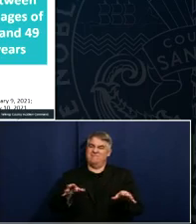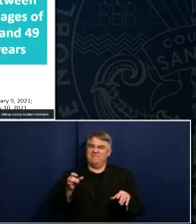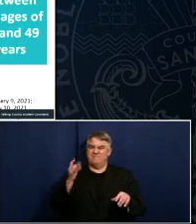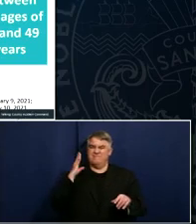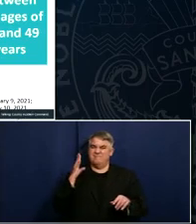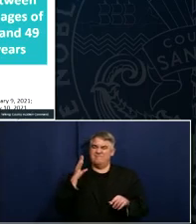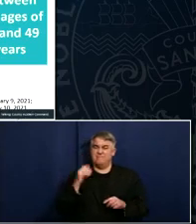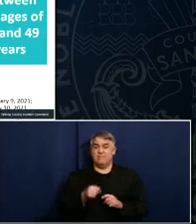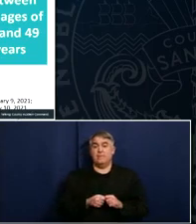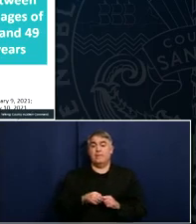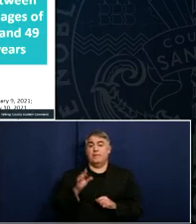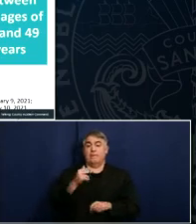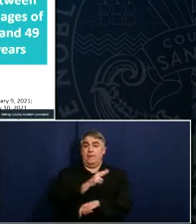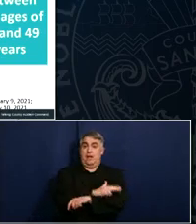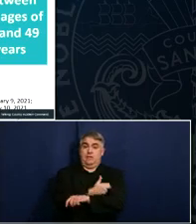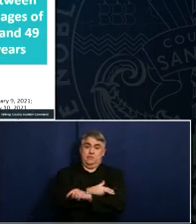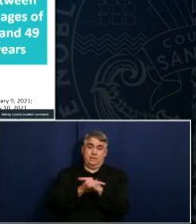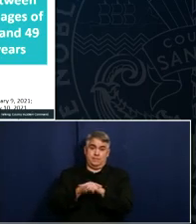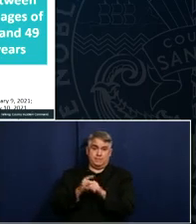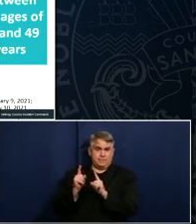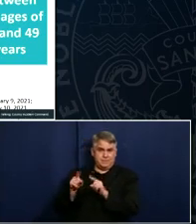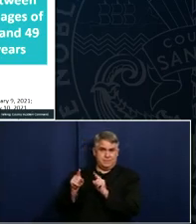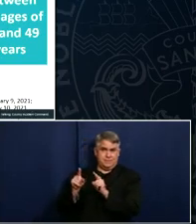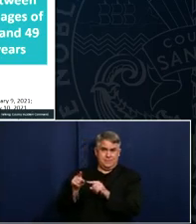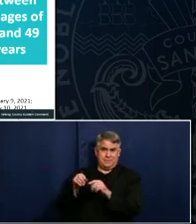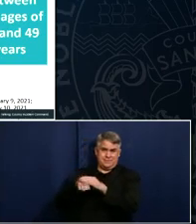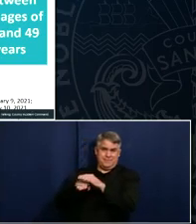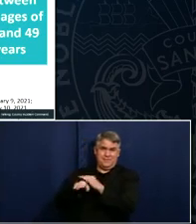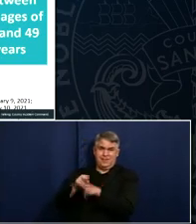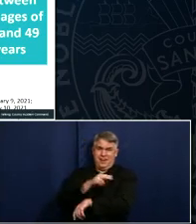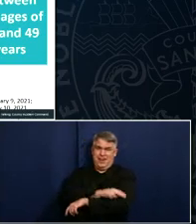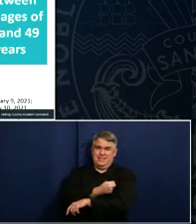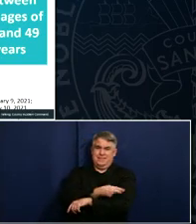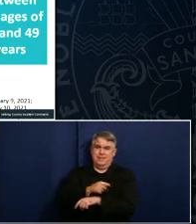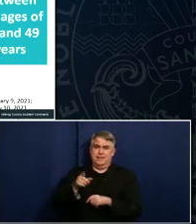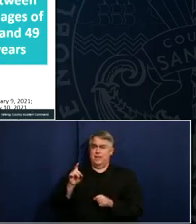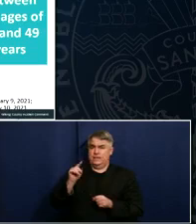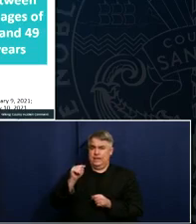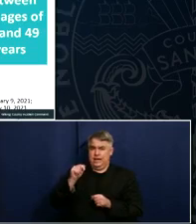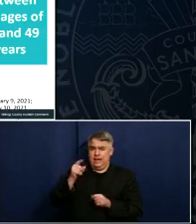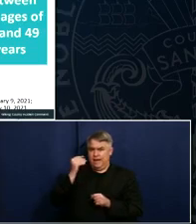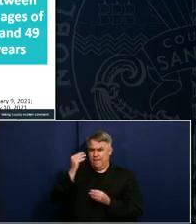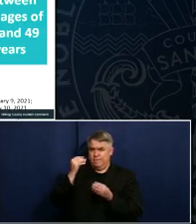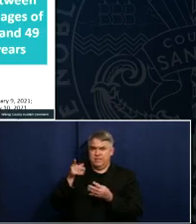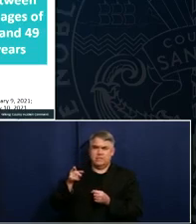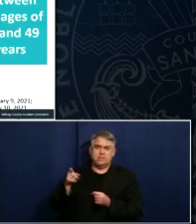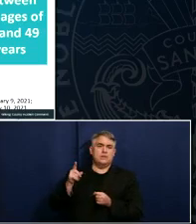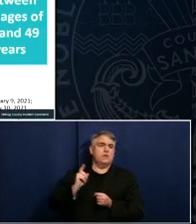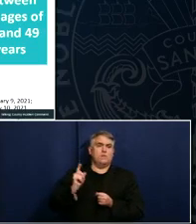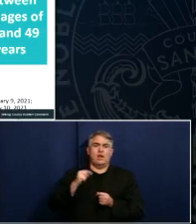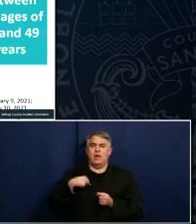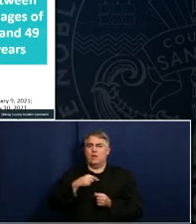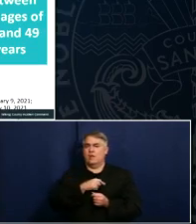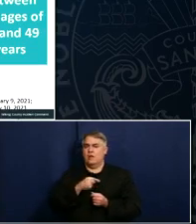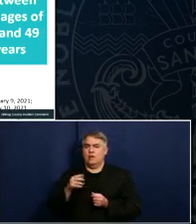recent hospitalizations, we have, and this data is as of through February 9th, we